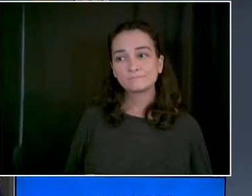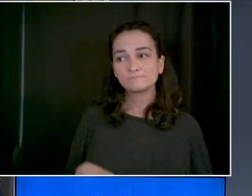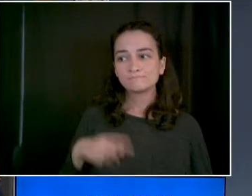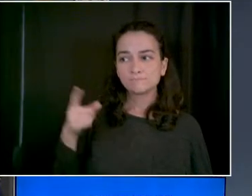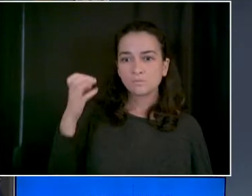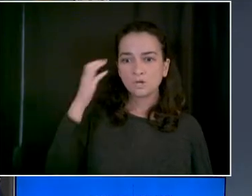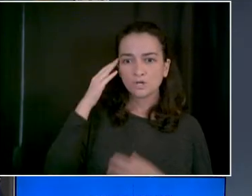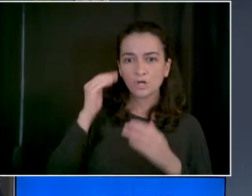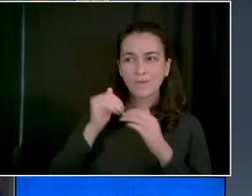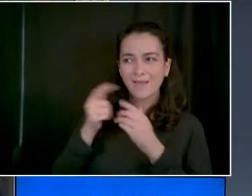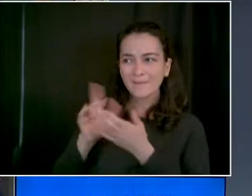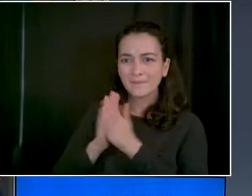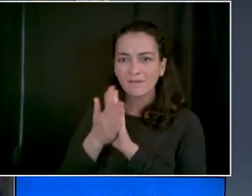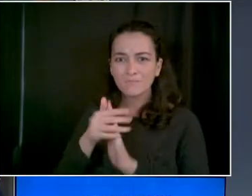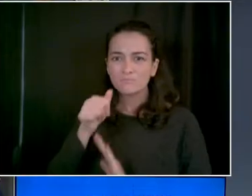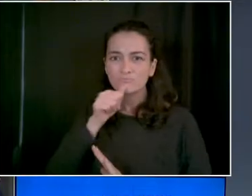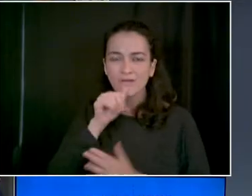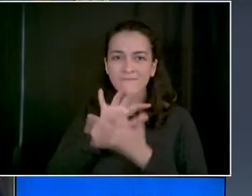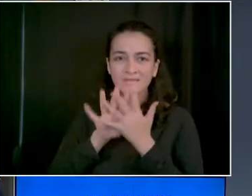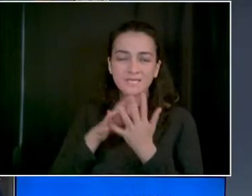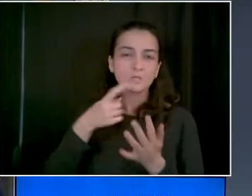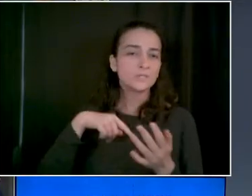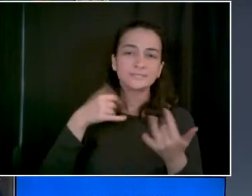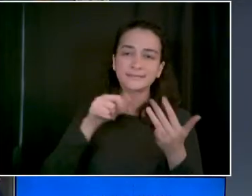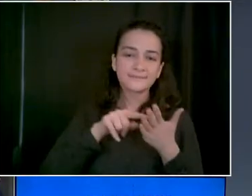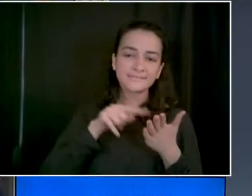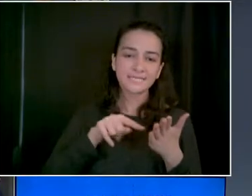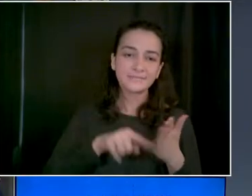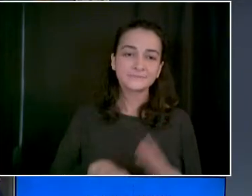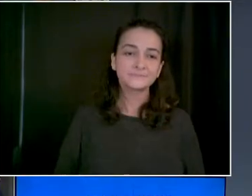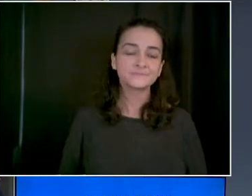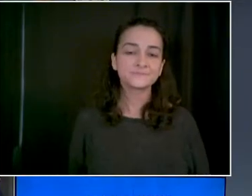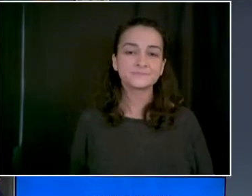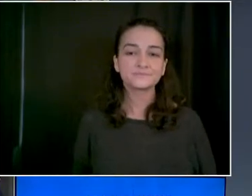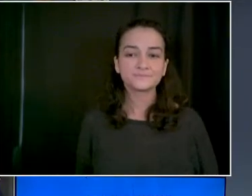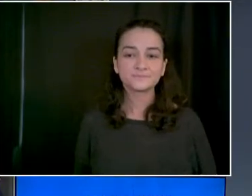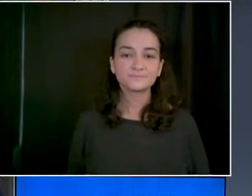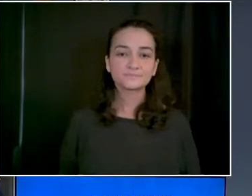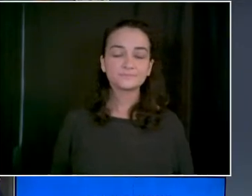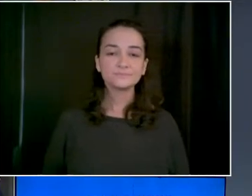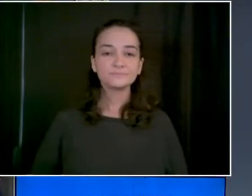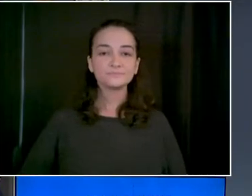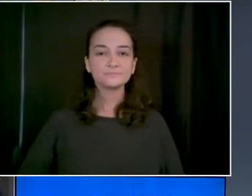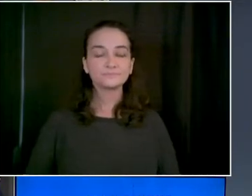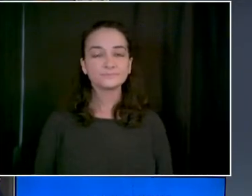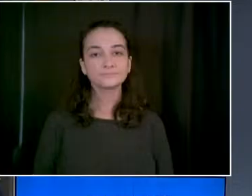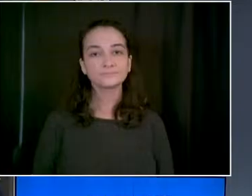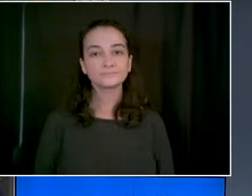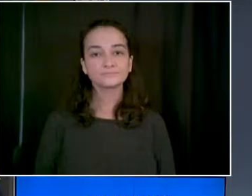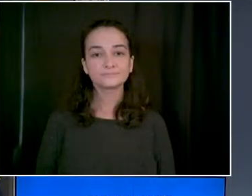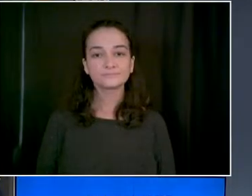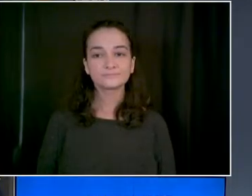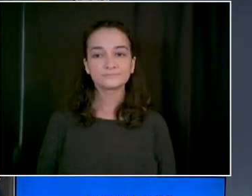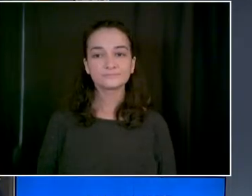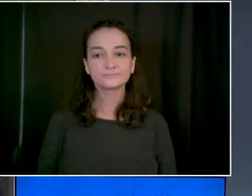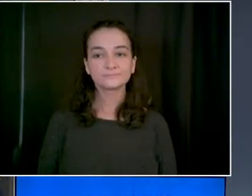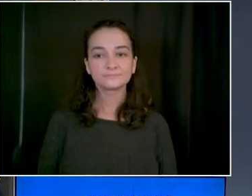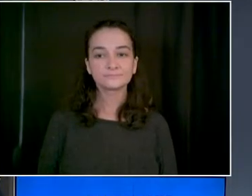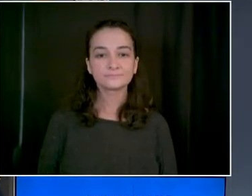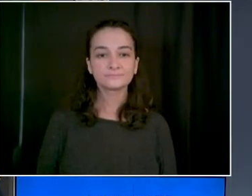immigration. Joe, go Commissioner, are you ahead. willing to Moving on. answer one more question about this? I think it is relevant to what we're discussing. It's not relevant at all. Joe, go ahead.